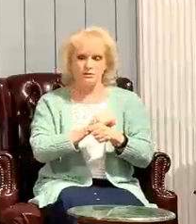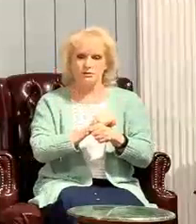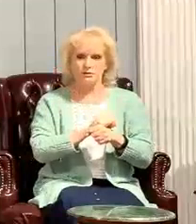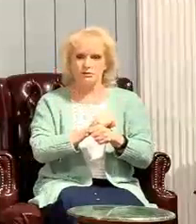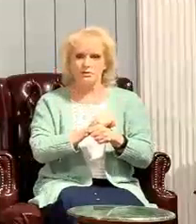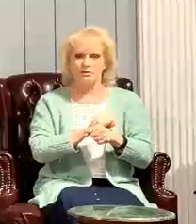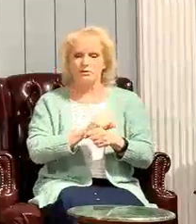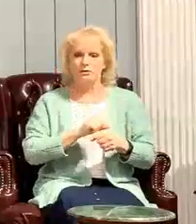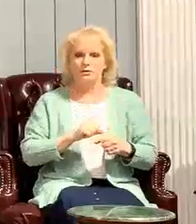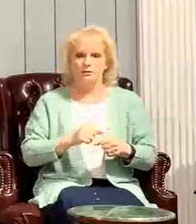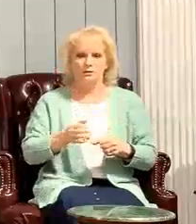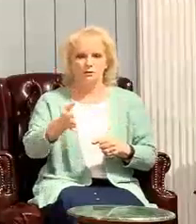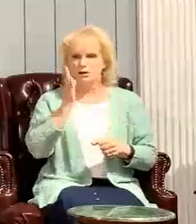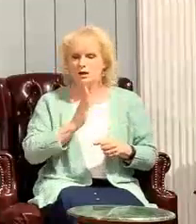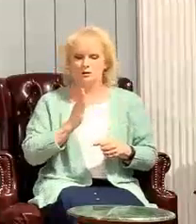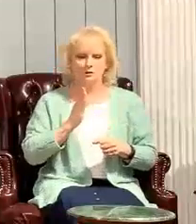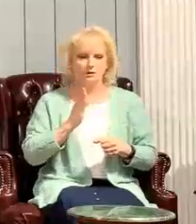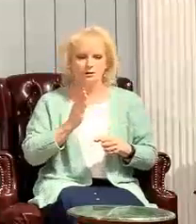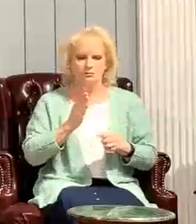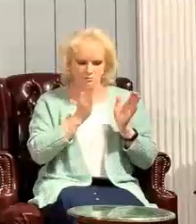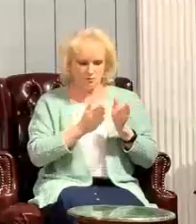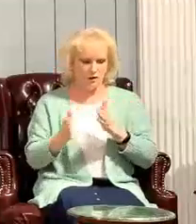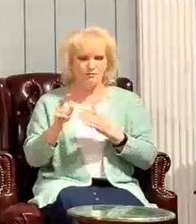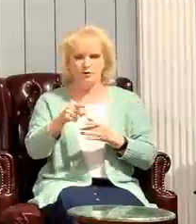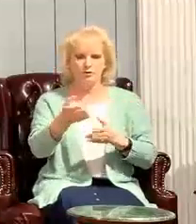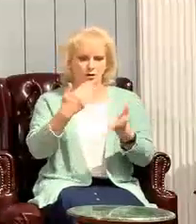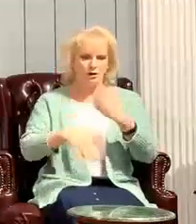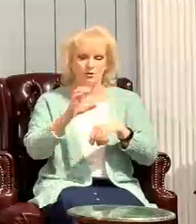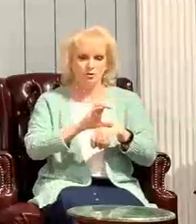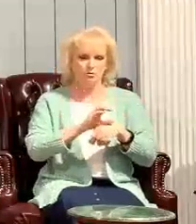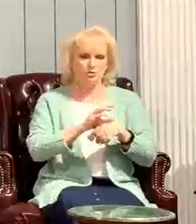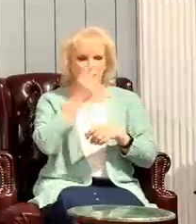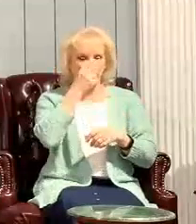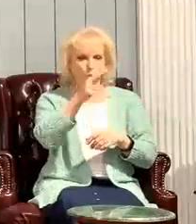That's not God didn't intend for you to come week after week after week and watch.